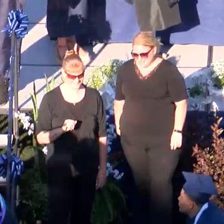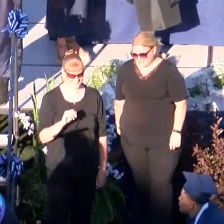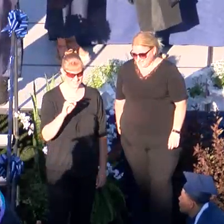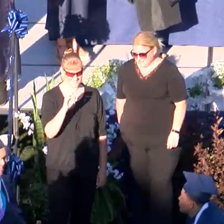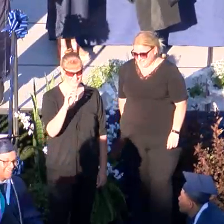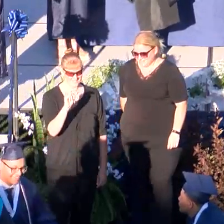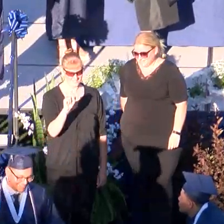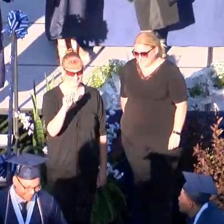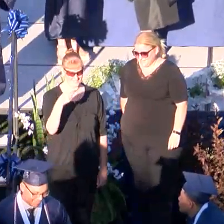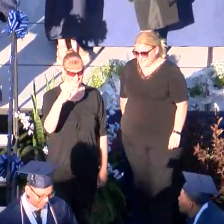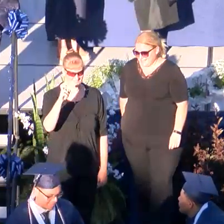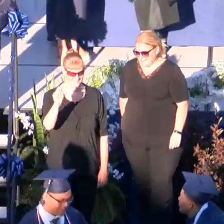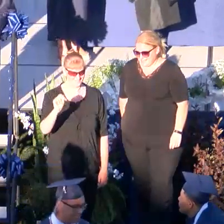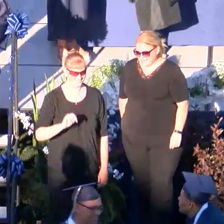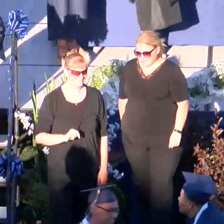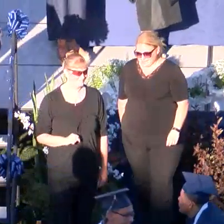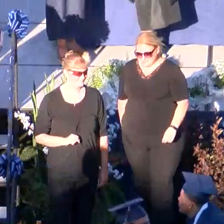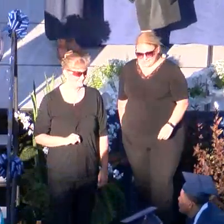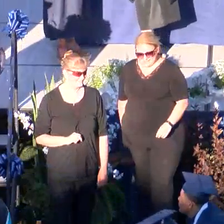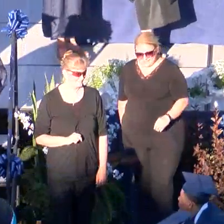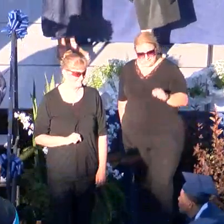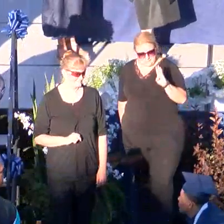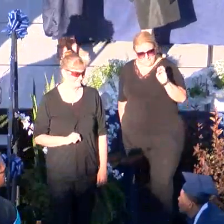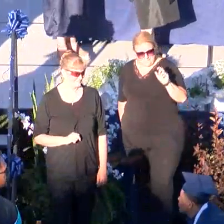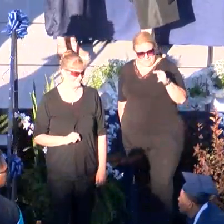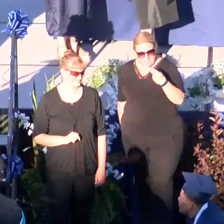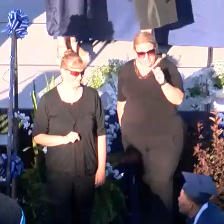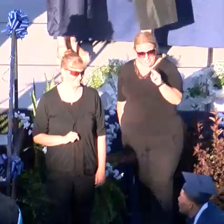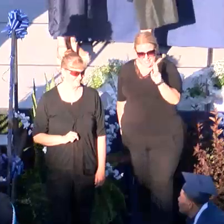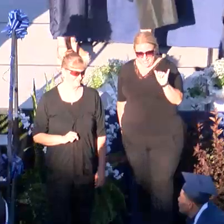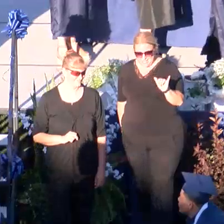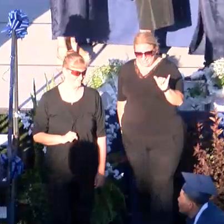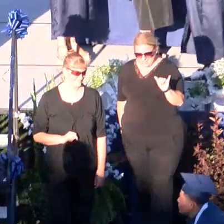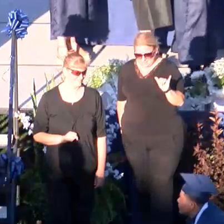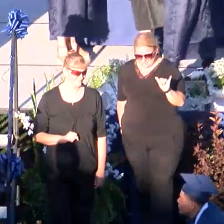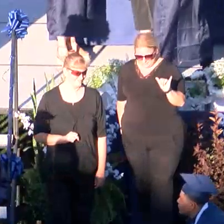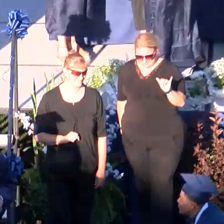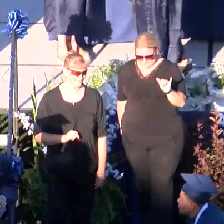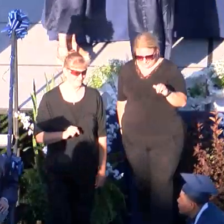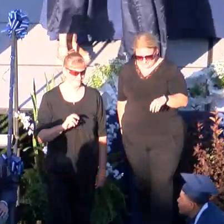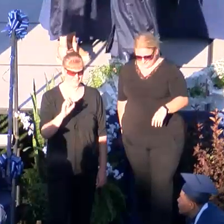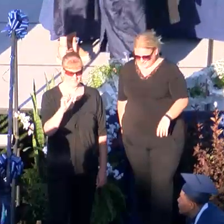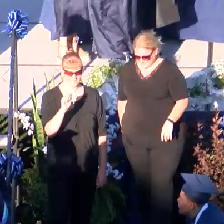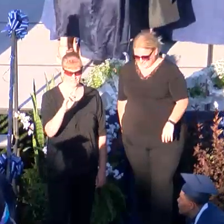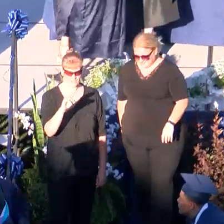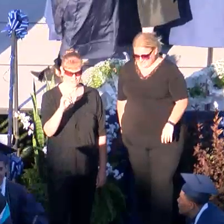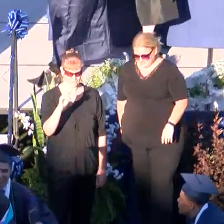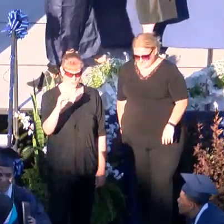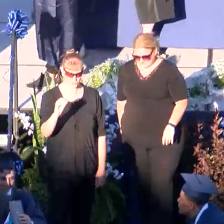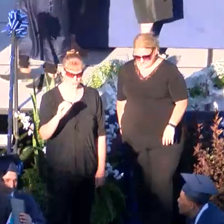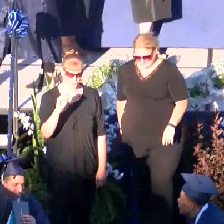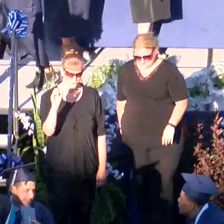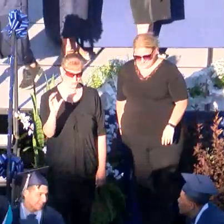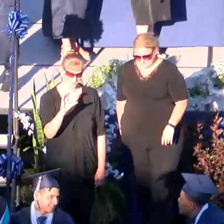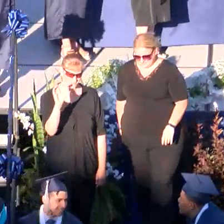Naven Sabandith. Bethany Contreras. Marco Contreras.